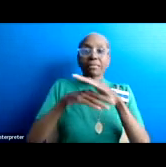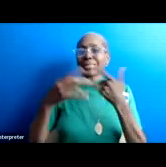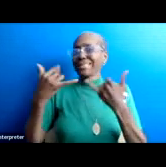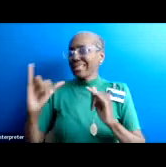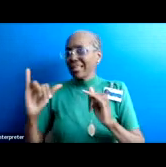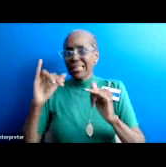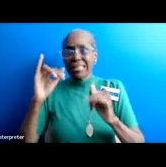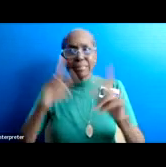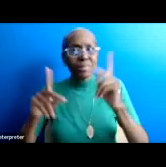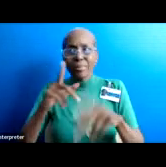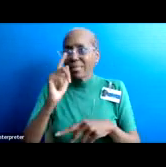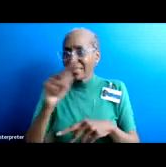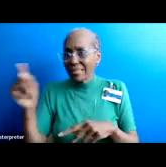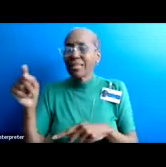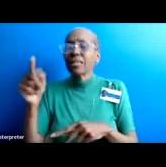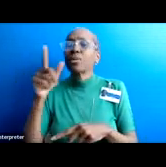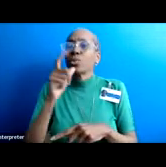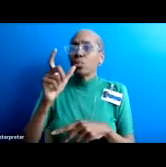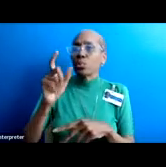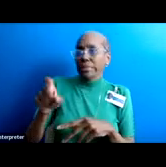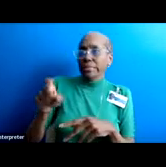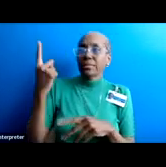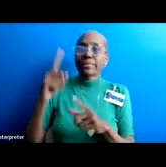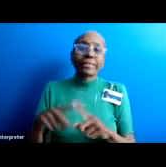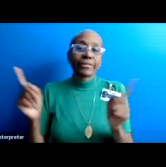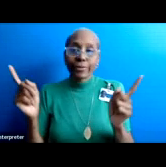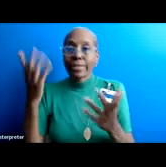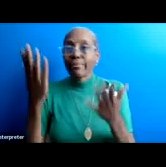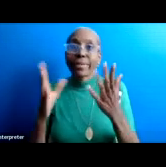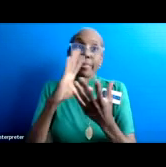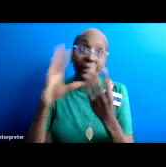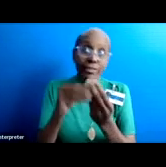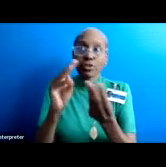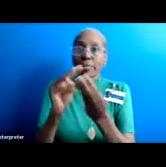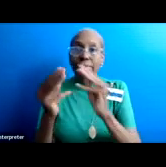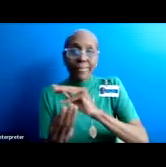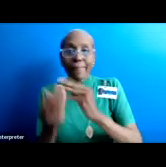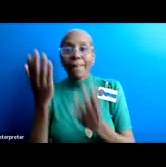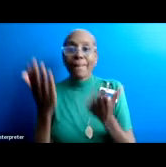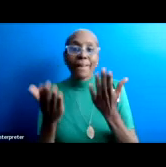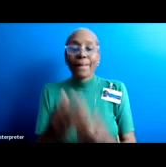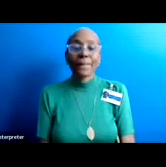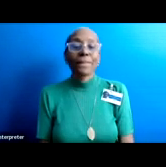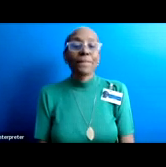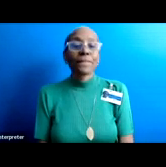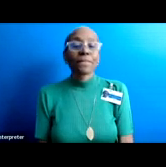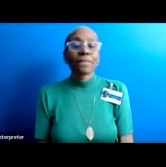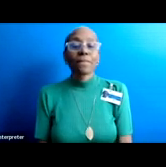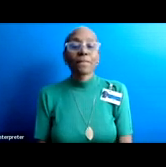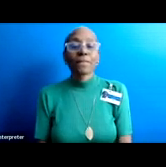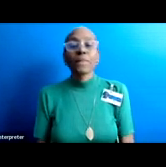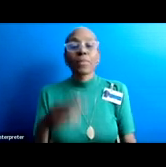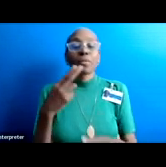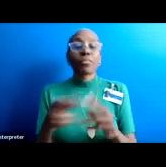be individuals out there who need something different. They may need additional modifications. I'll take a